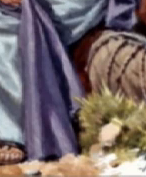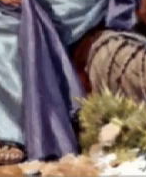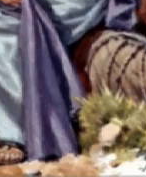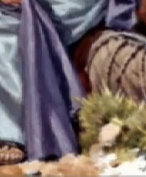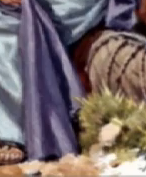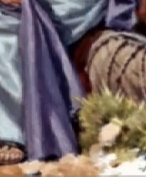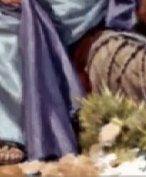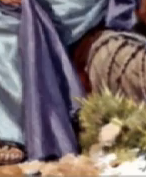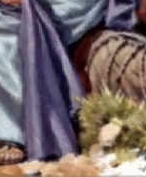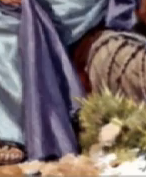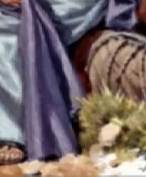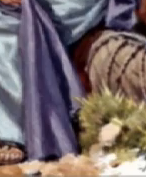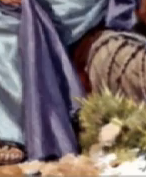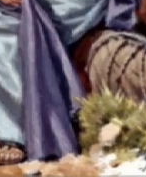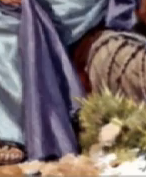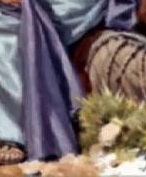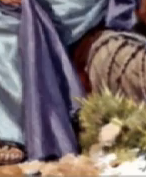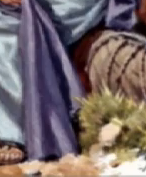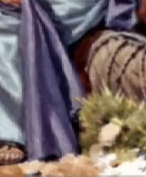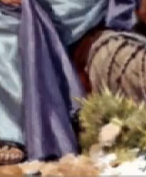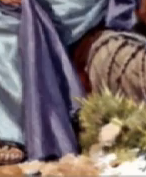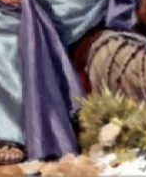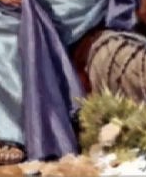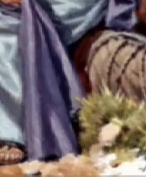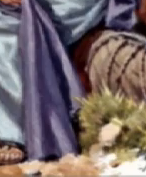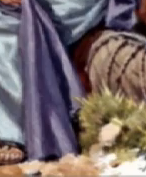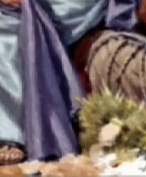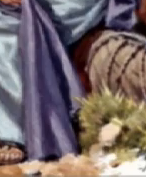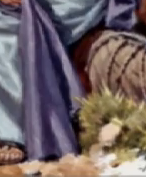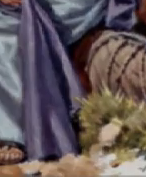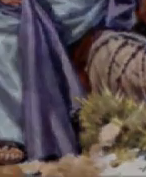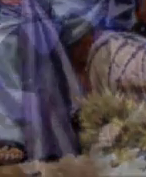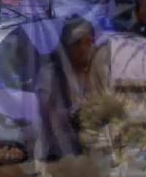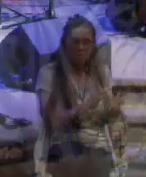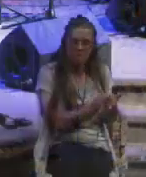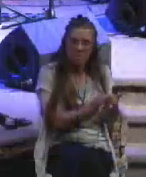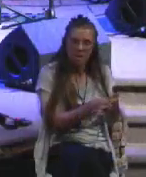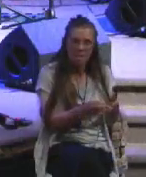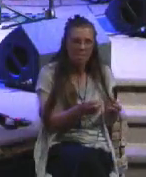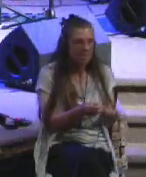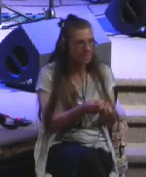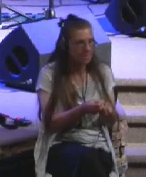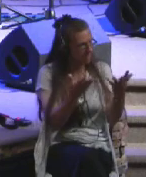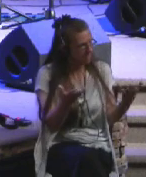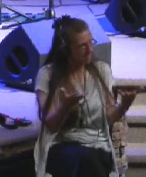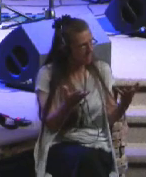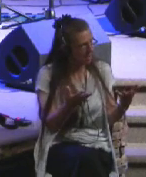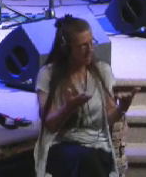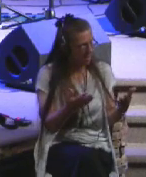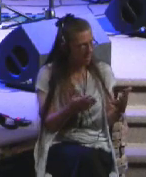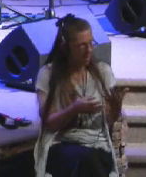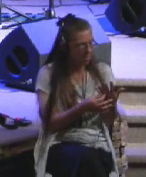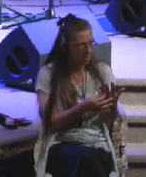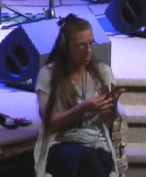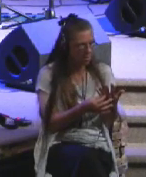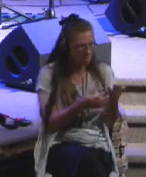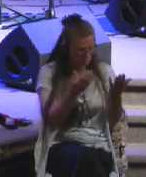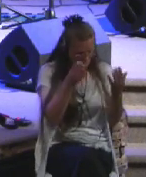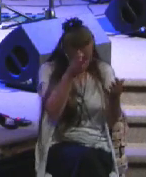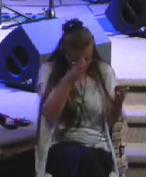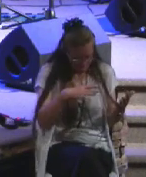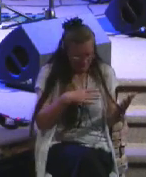leave me some collateral. And so he says, all right, here's my signet ring. And you got to understand, this is a valuable piece of furniture to a man